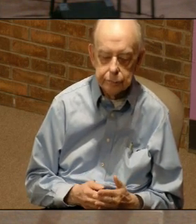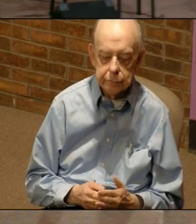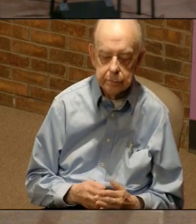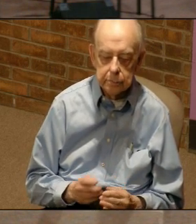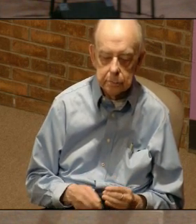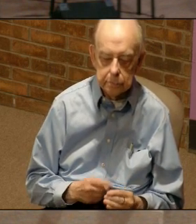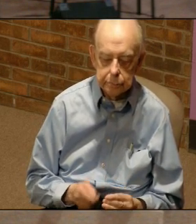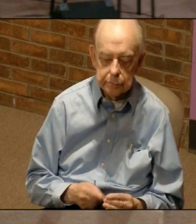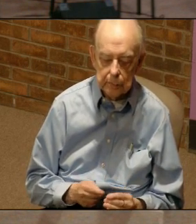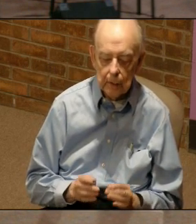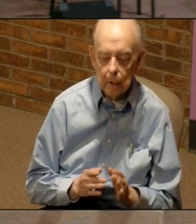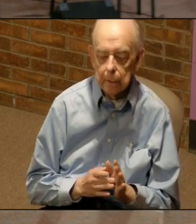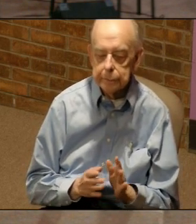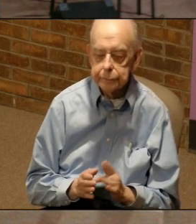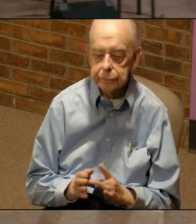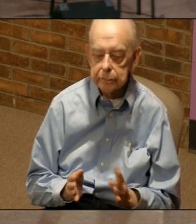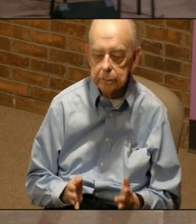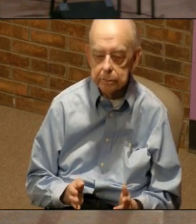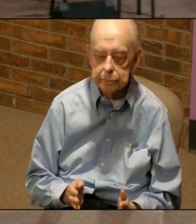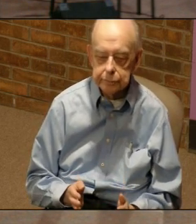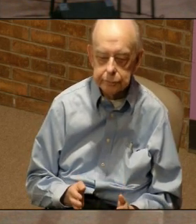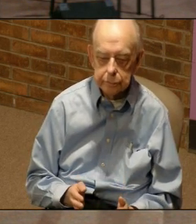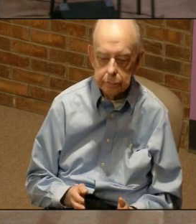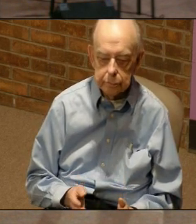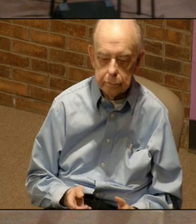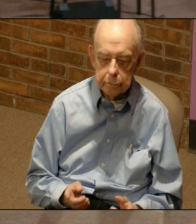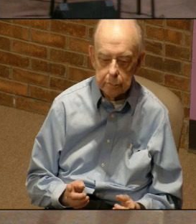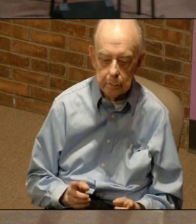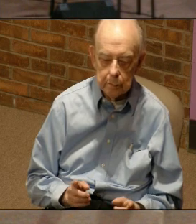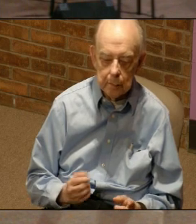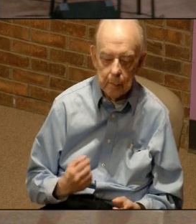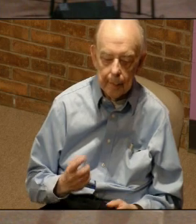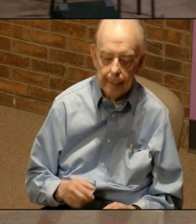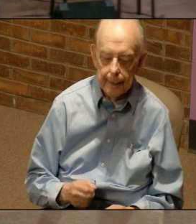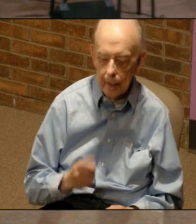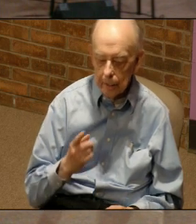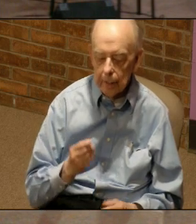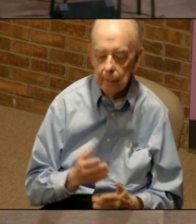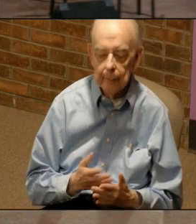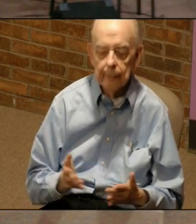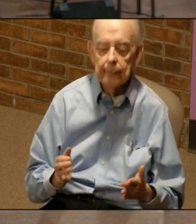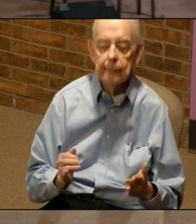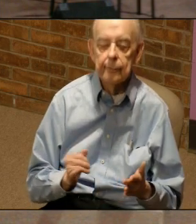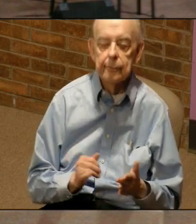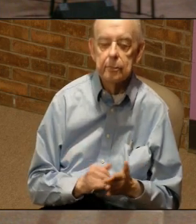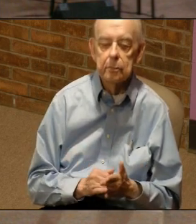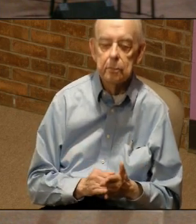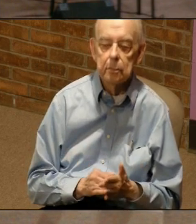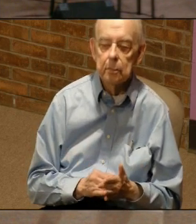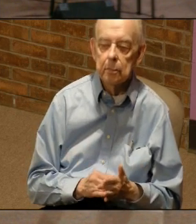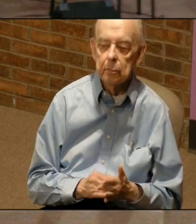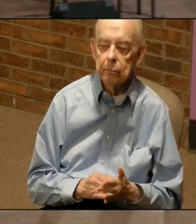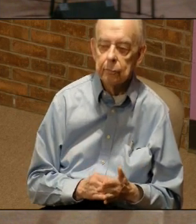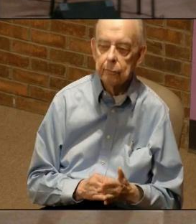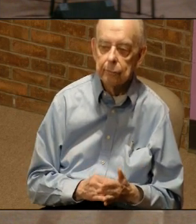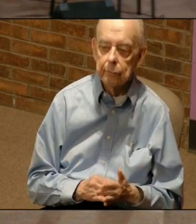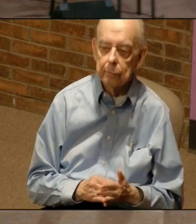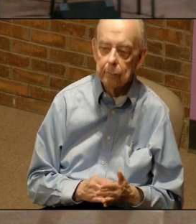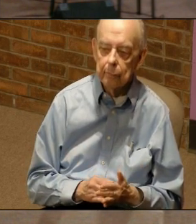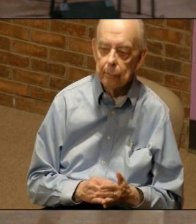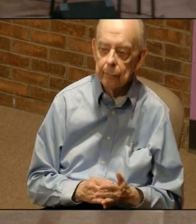about him. So we need to understand something, and that is this.